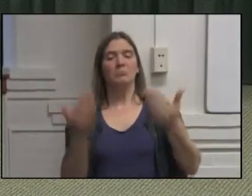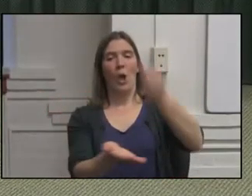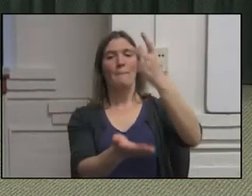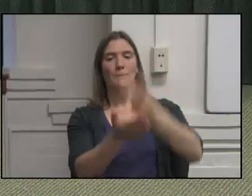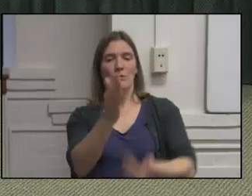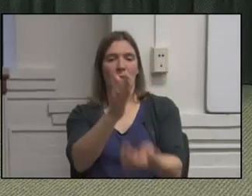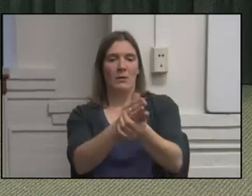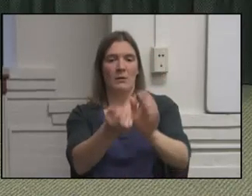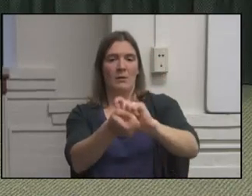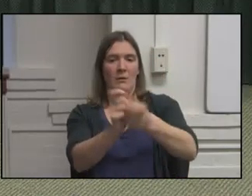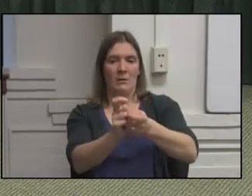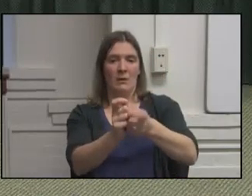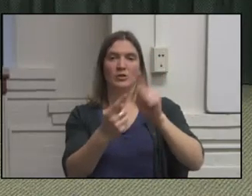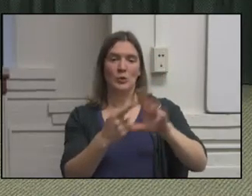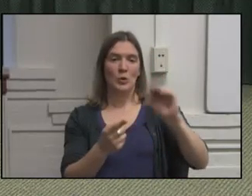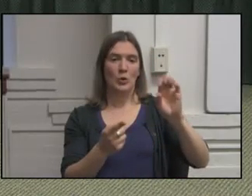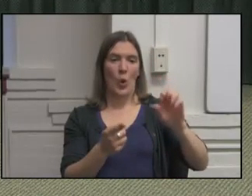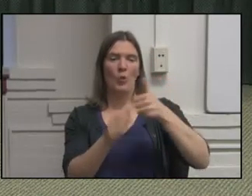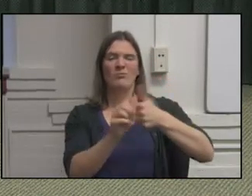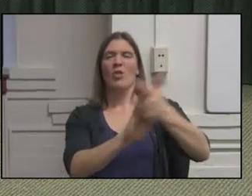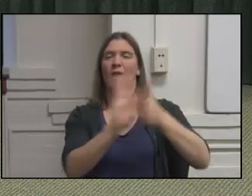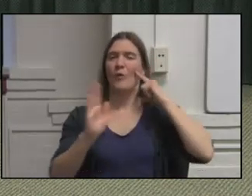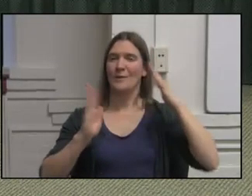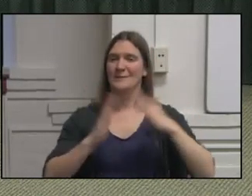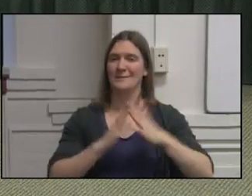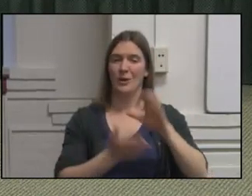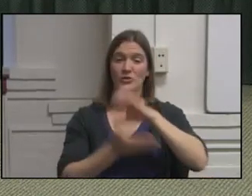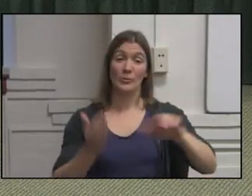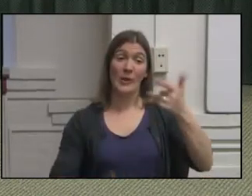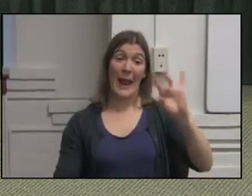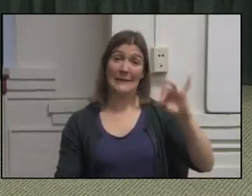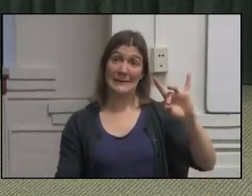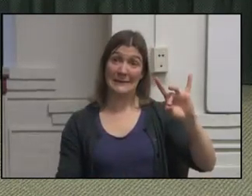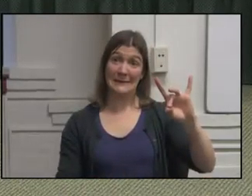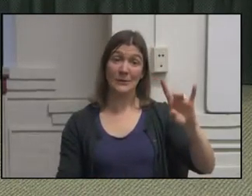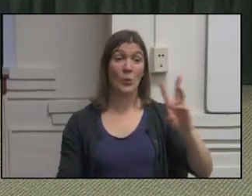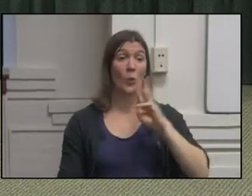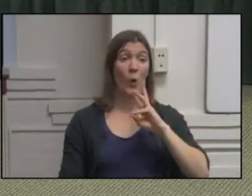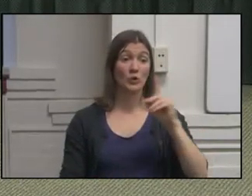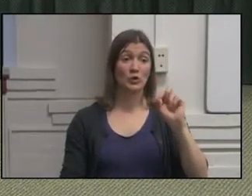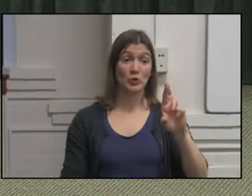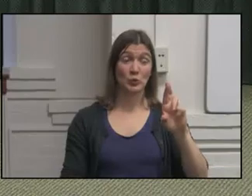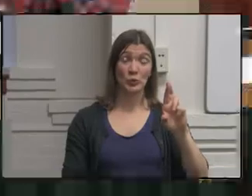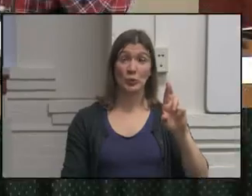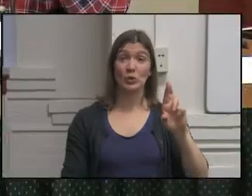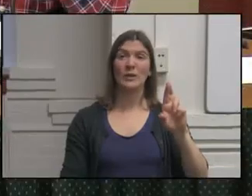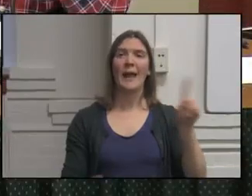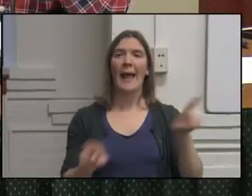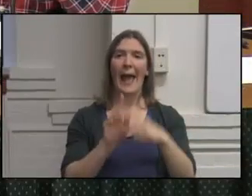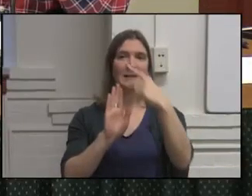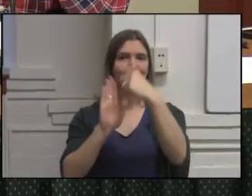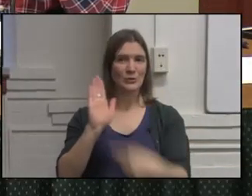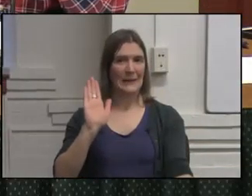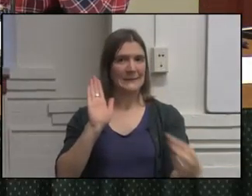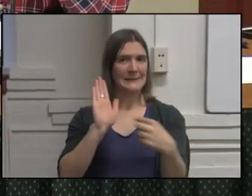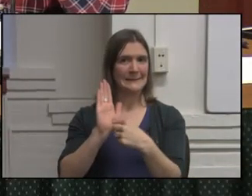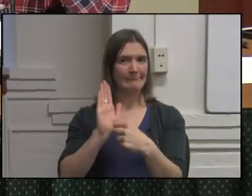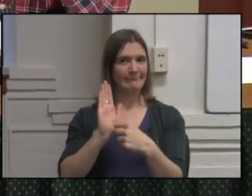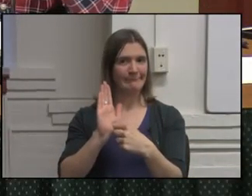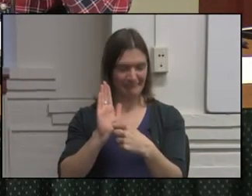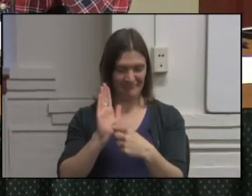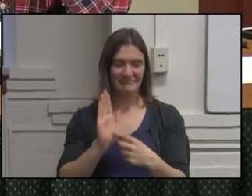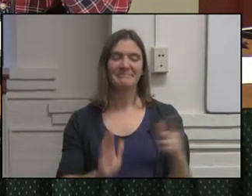amendments to the Brattleboro Code of Ordinances, Chapter 18, Water and Sewers, as presented. Wonderful.